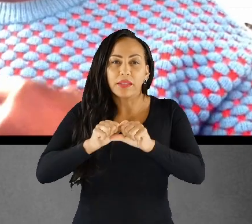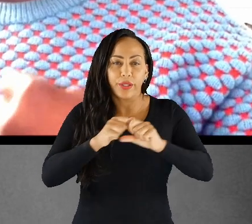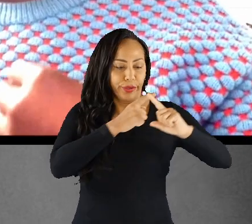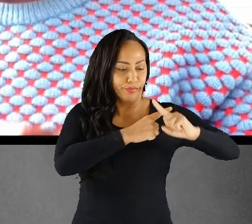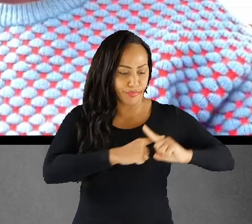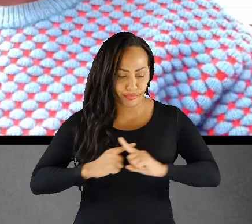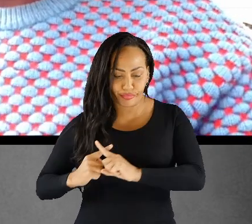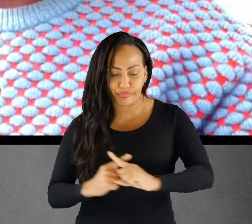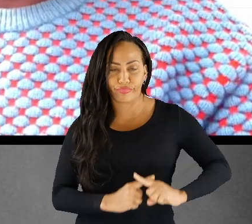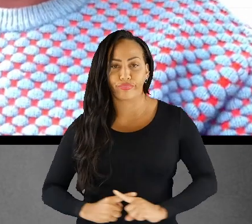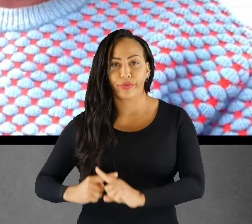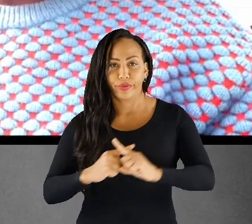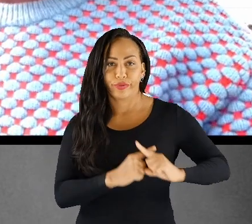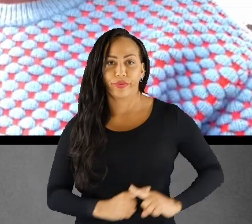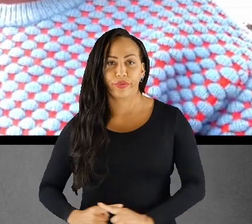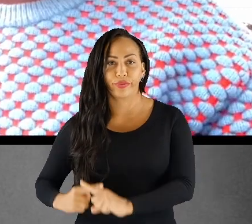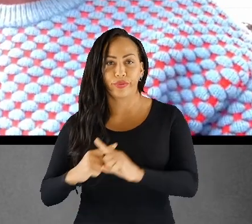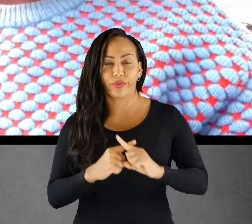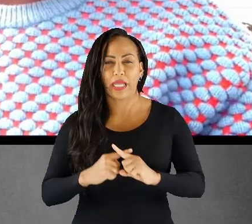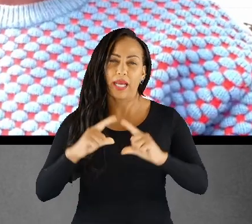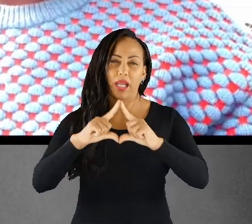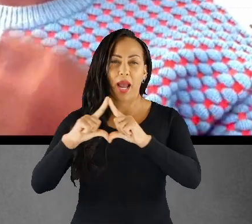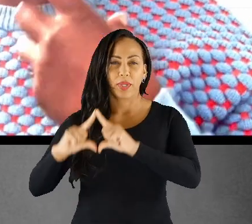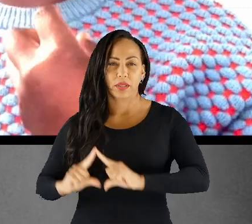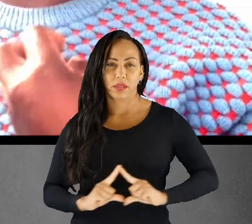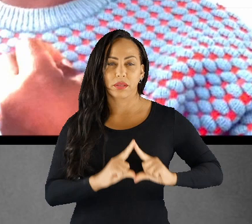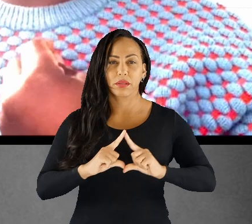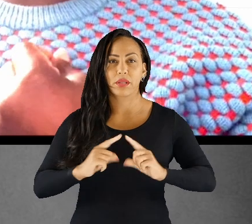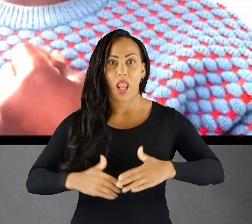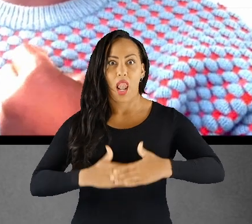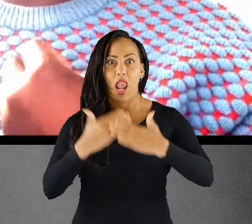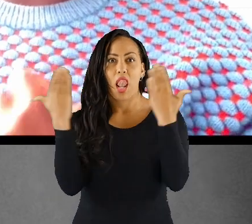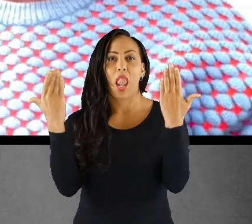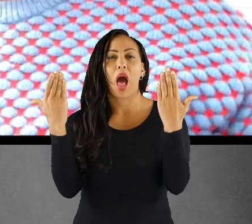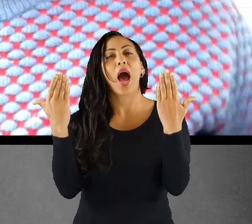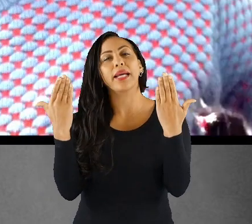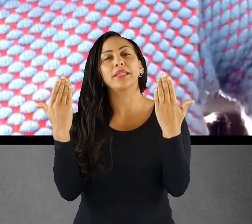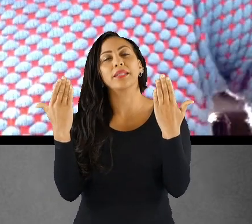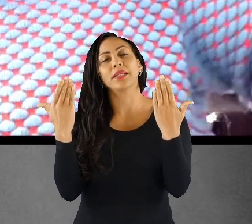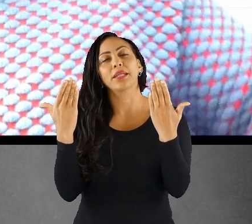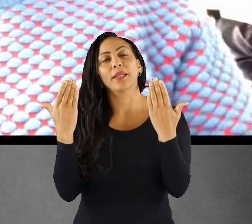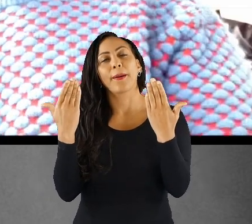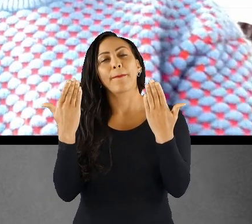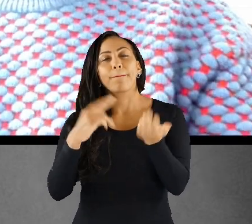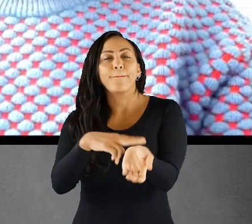so you can see the orange come through the jumper, and it's a light blue, like a baby